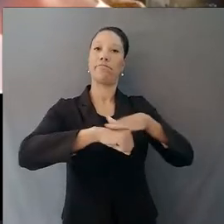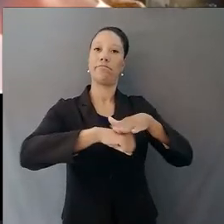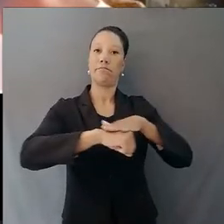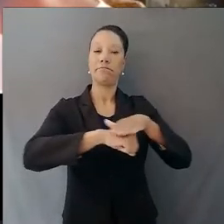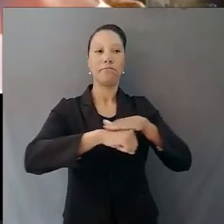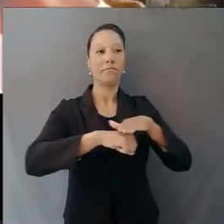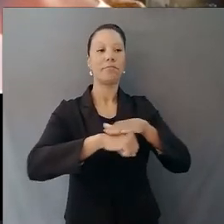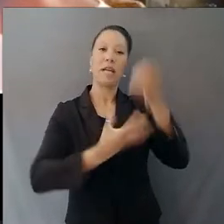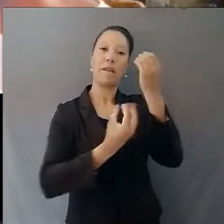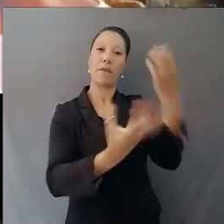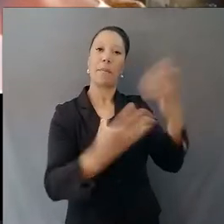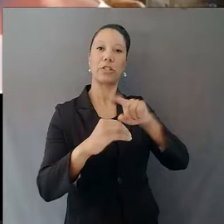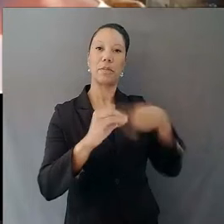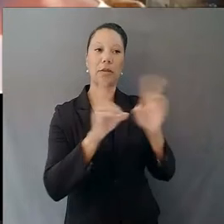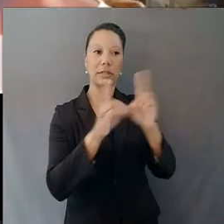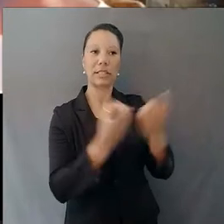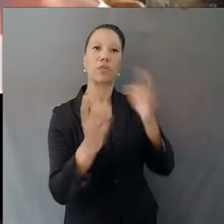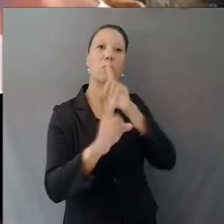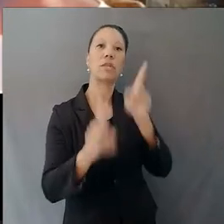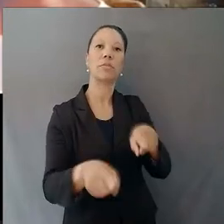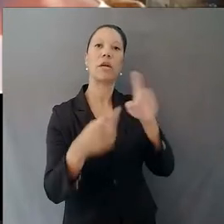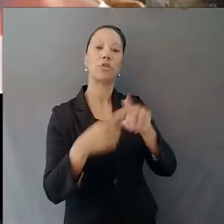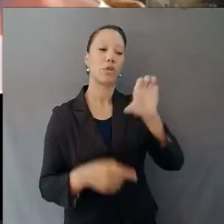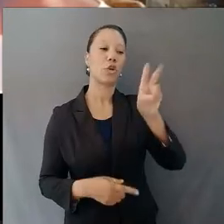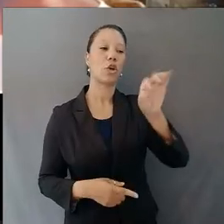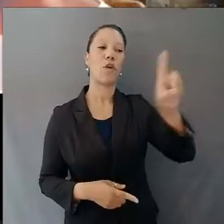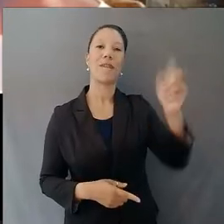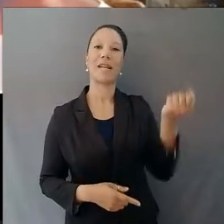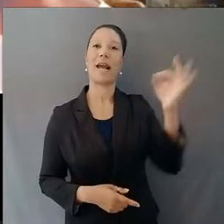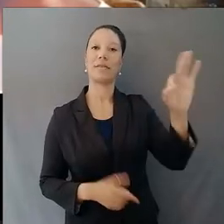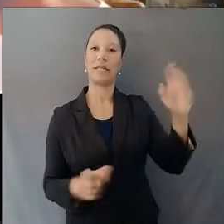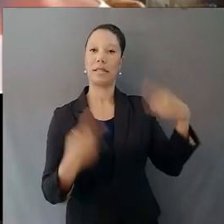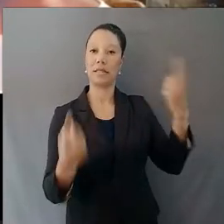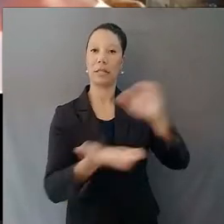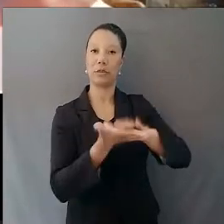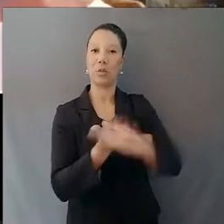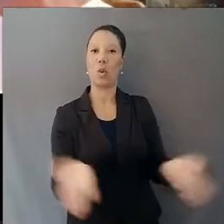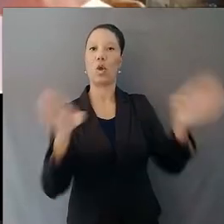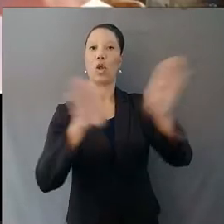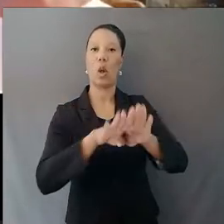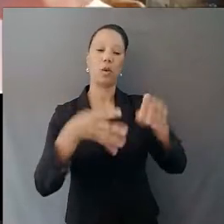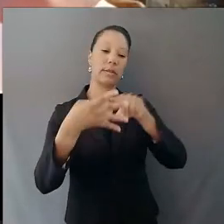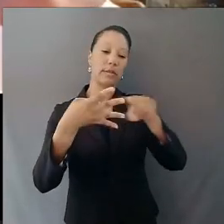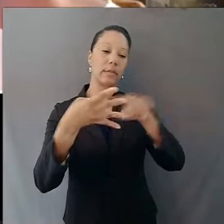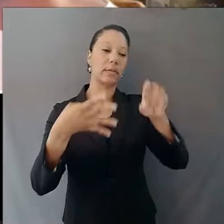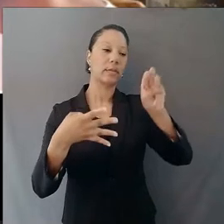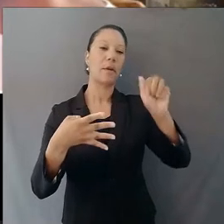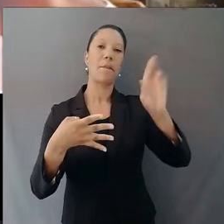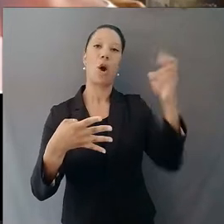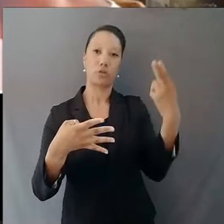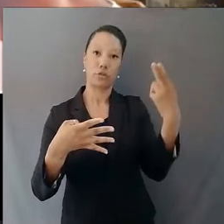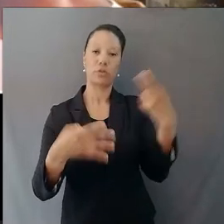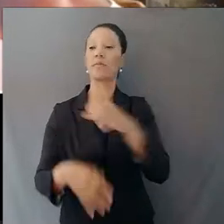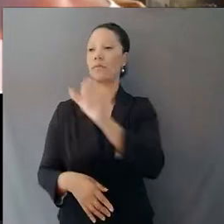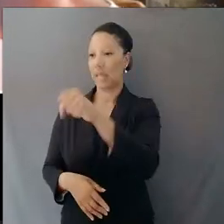the COVID-19 pandemic since the school closures in early March. Right. We also note